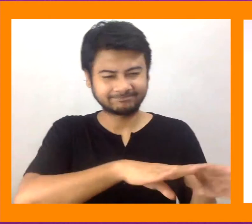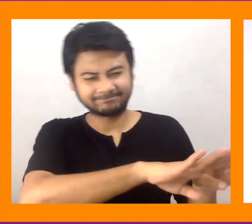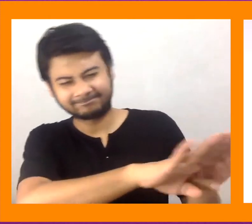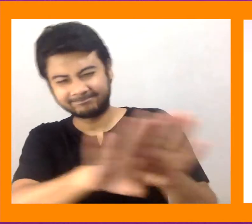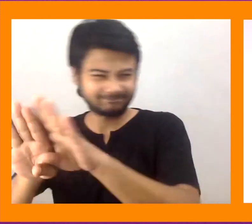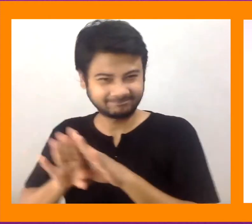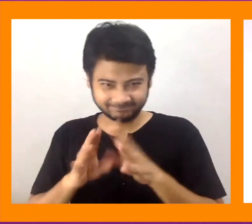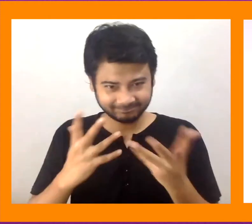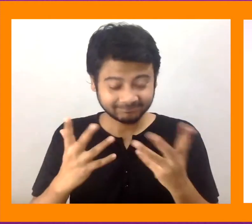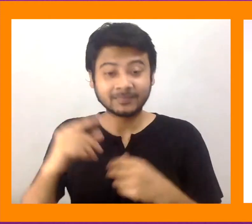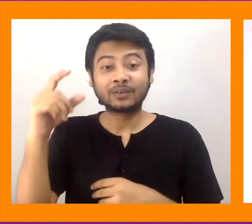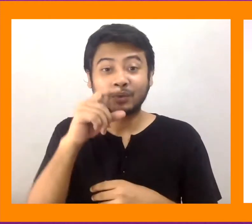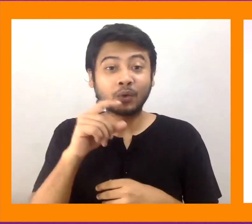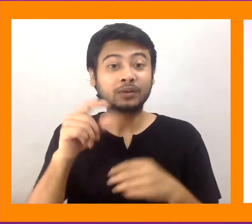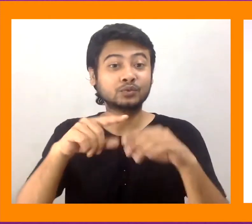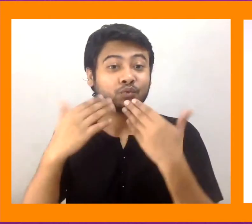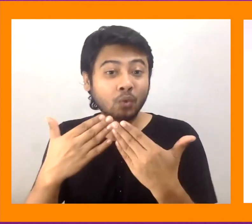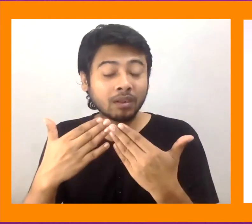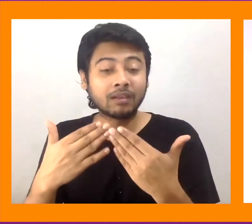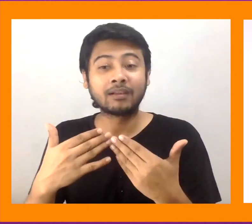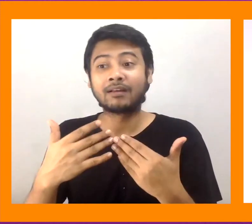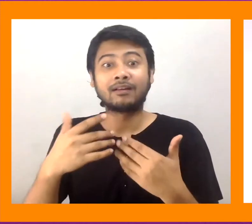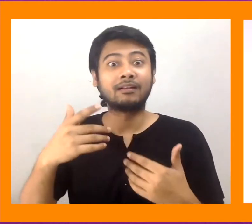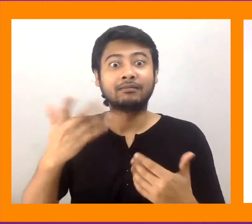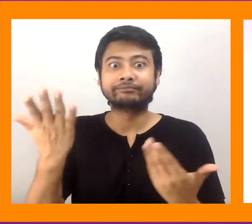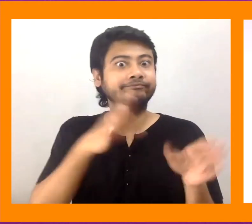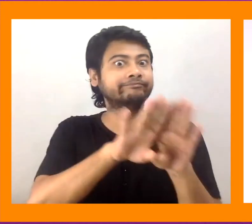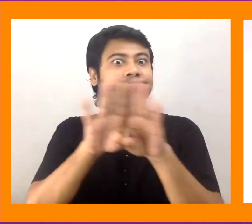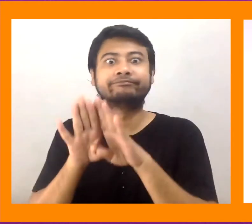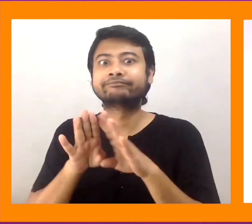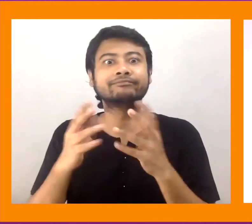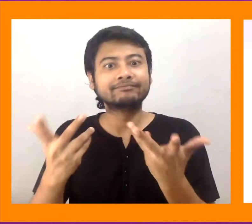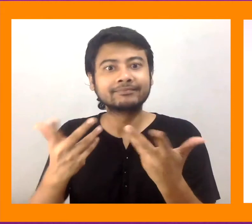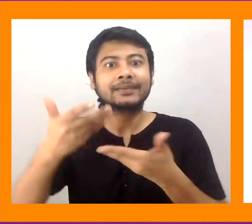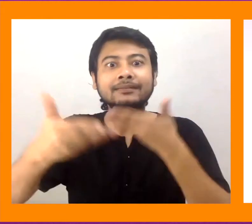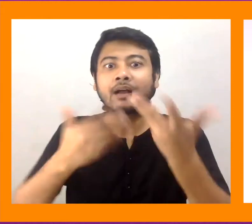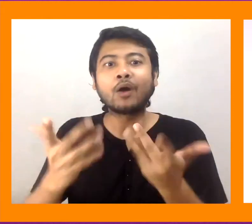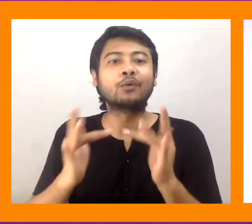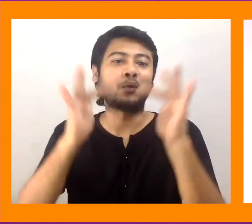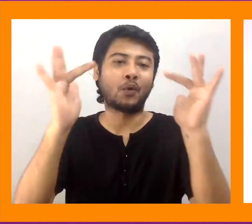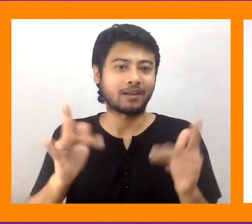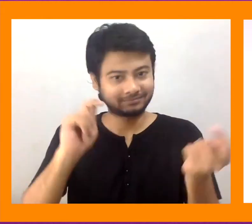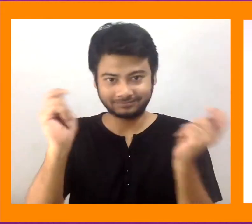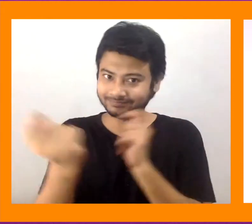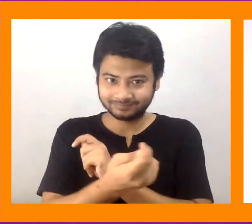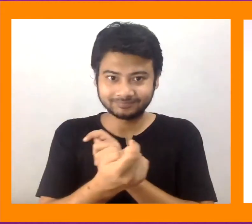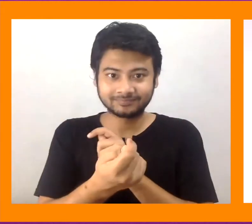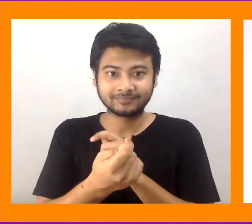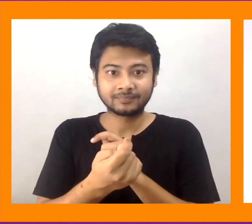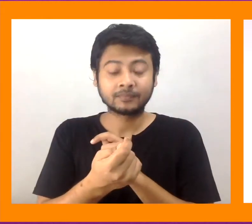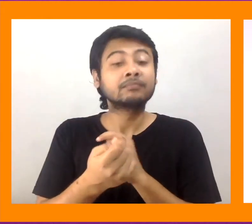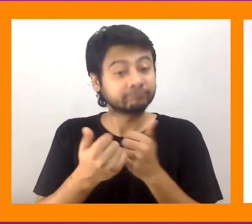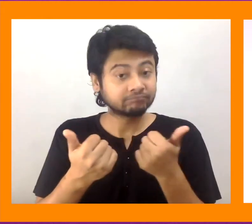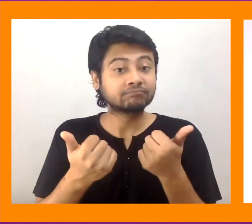for example. Many institutions, educational institutions, moved their classes from an offline to an online